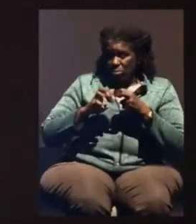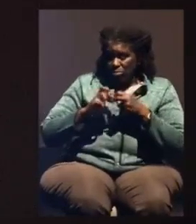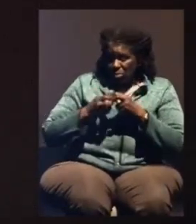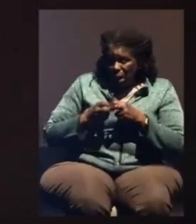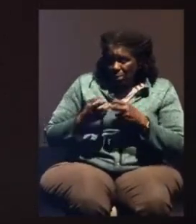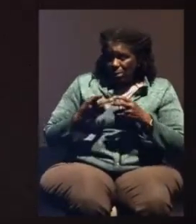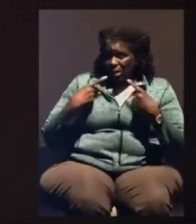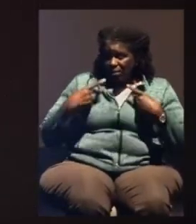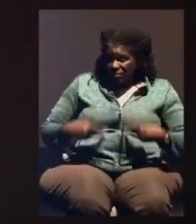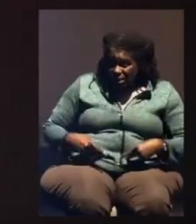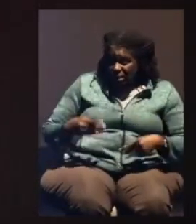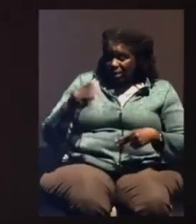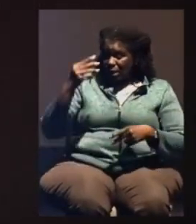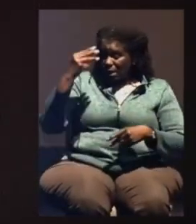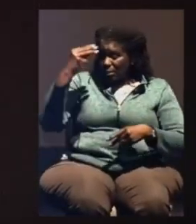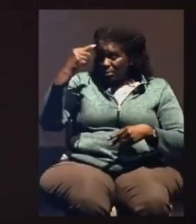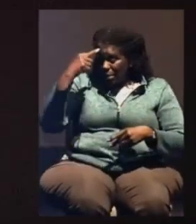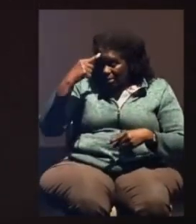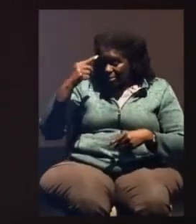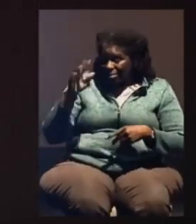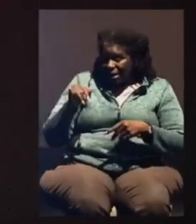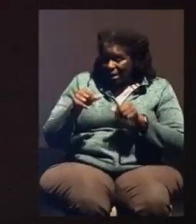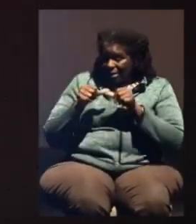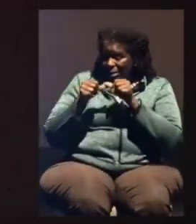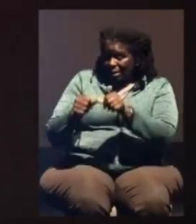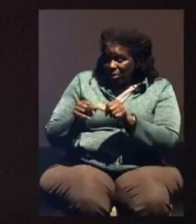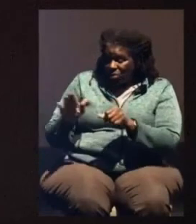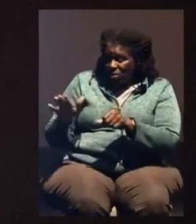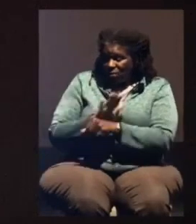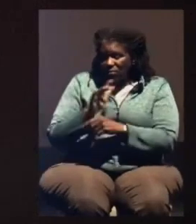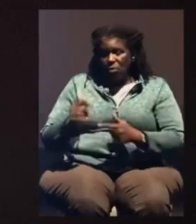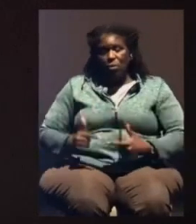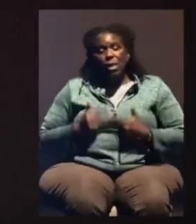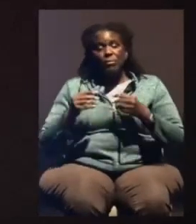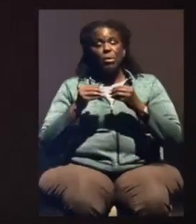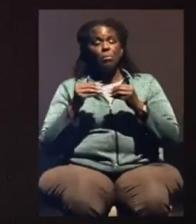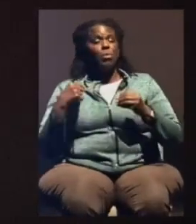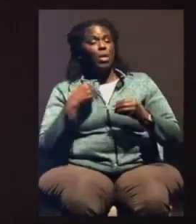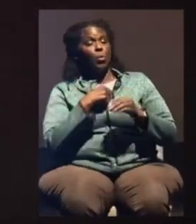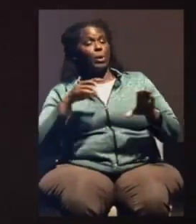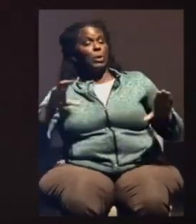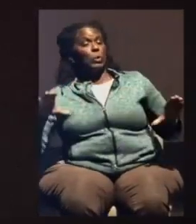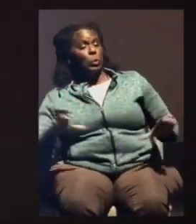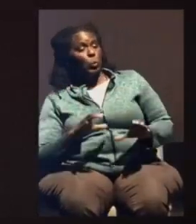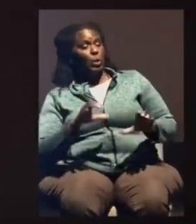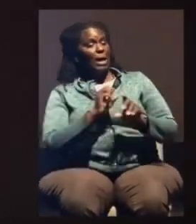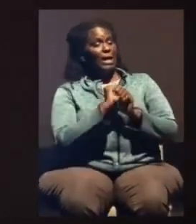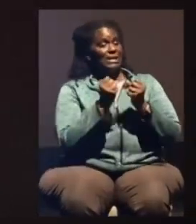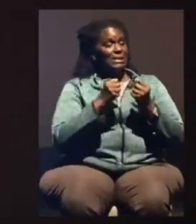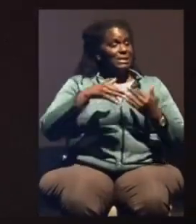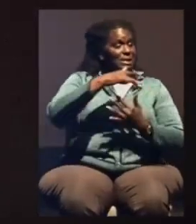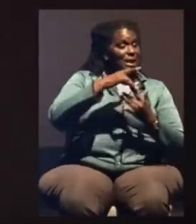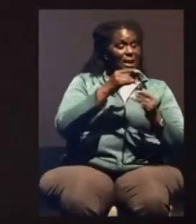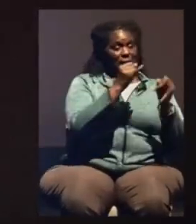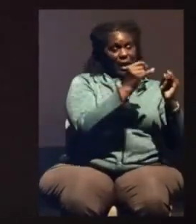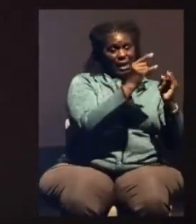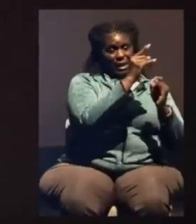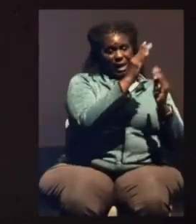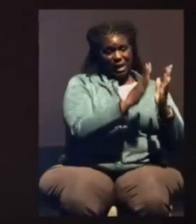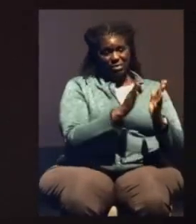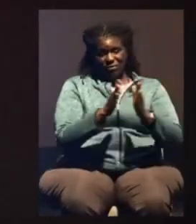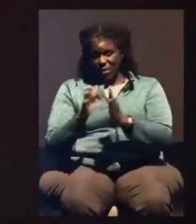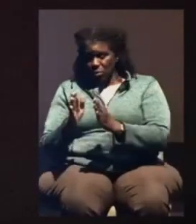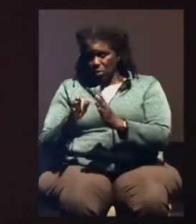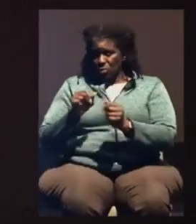just physically but mentally that stick with them for their whole lives. So the more that we can do as a society and also individually to address it, I